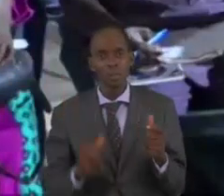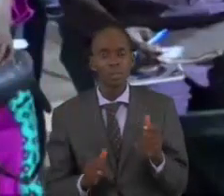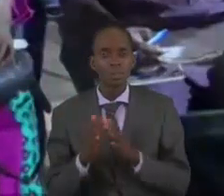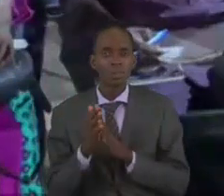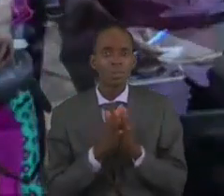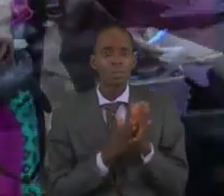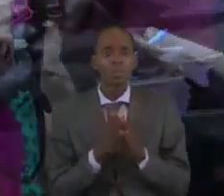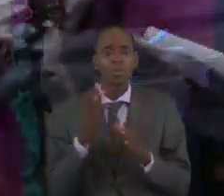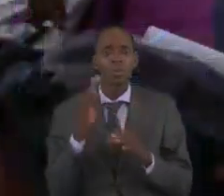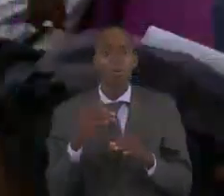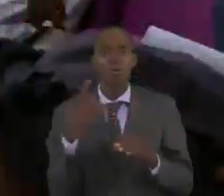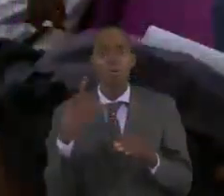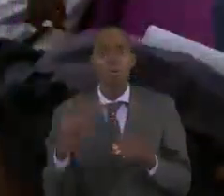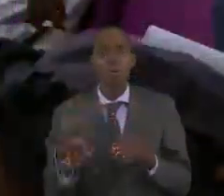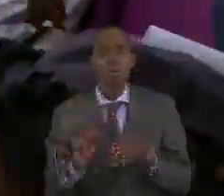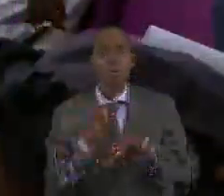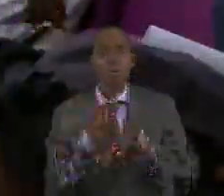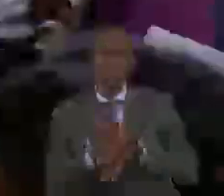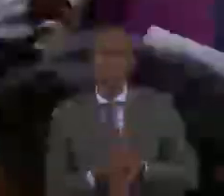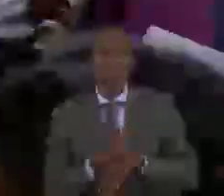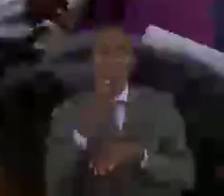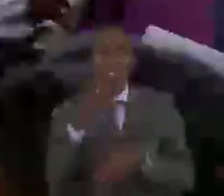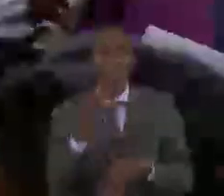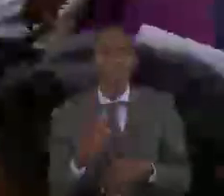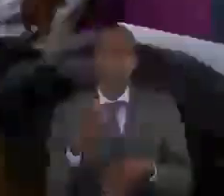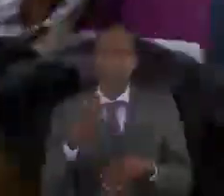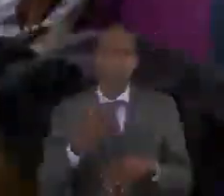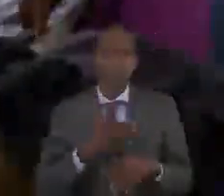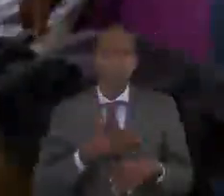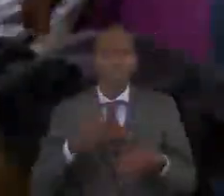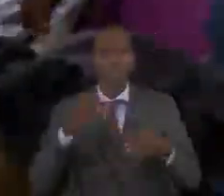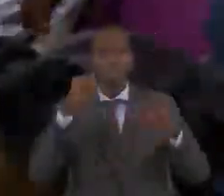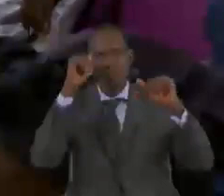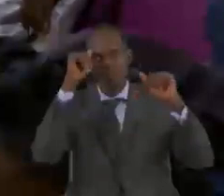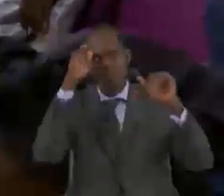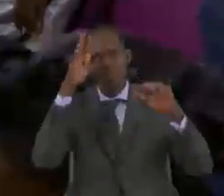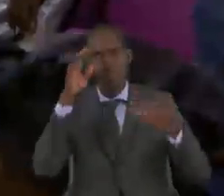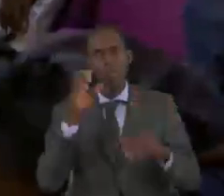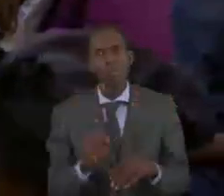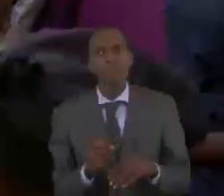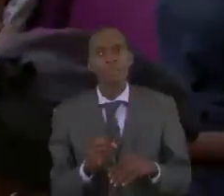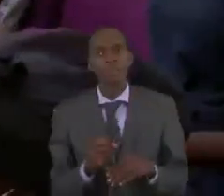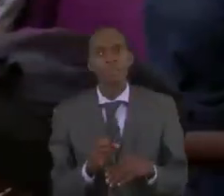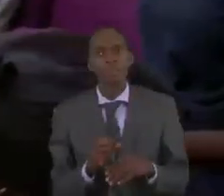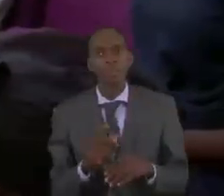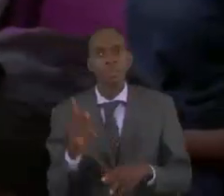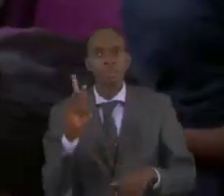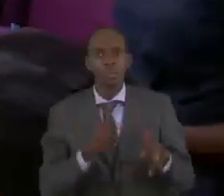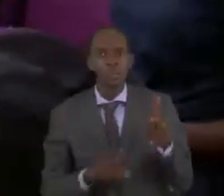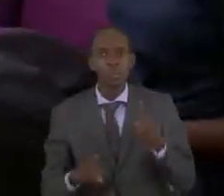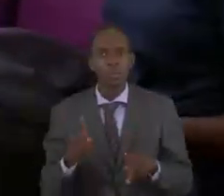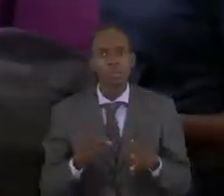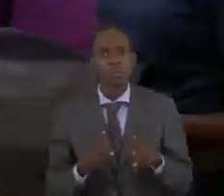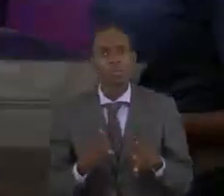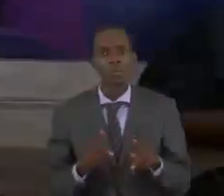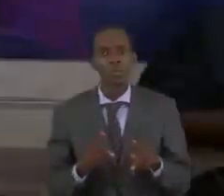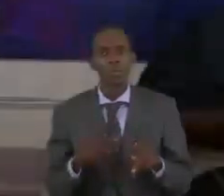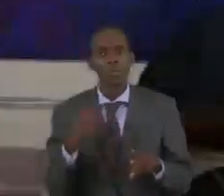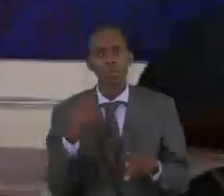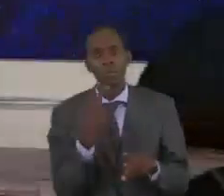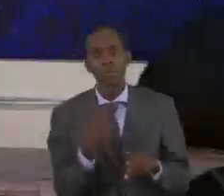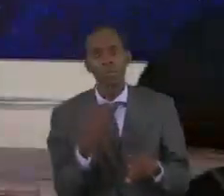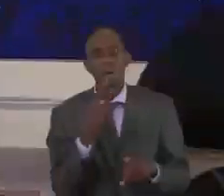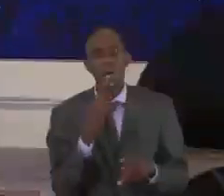the traditions of my fathers. The people who are so